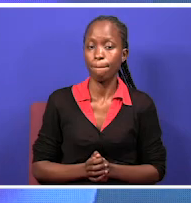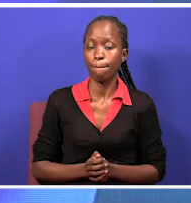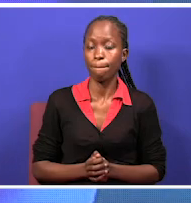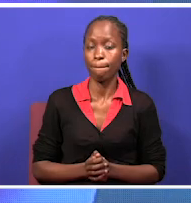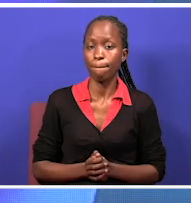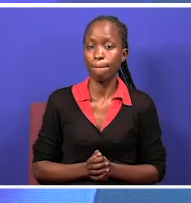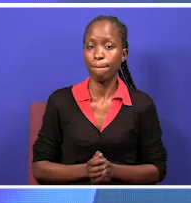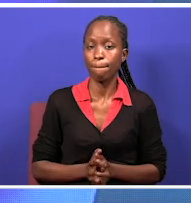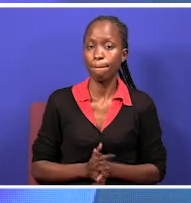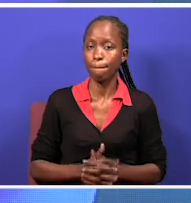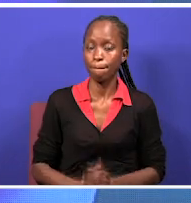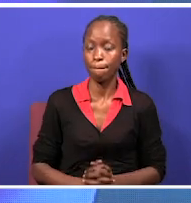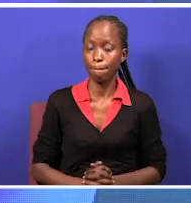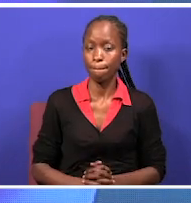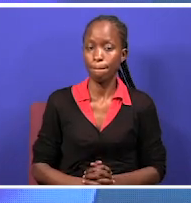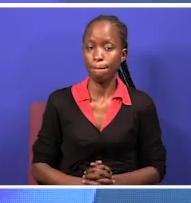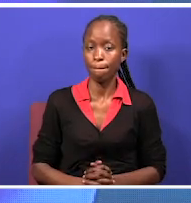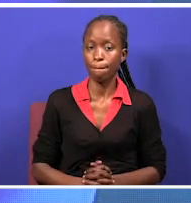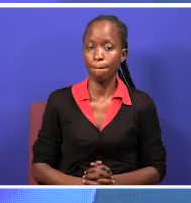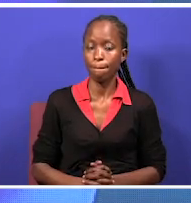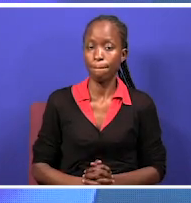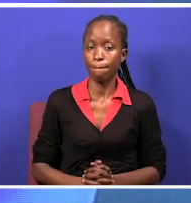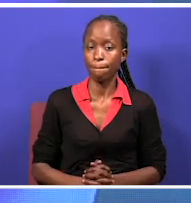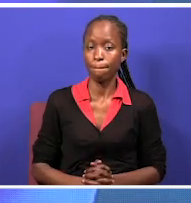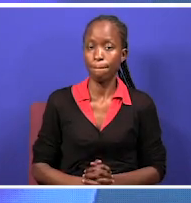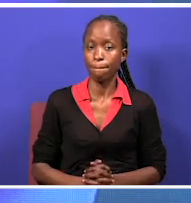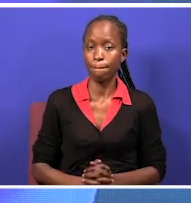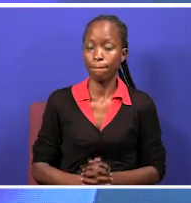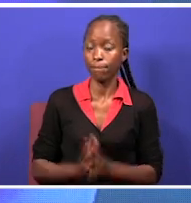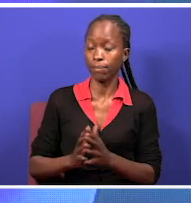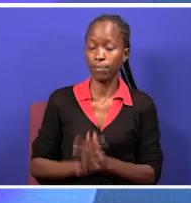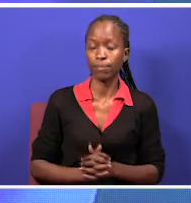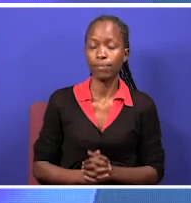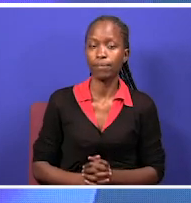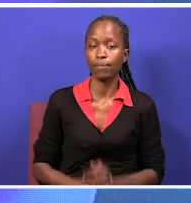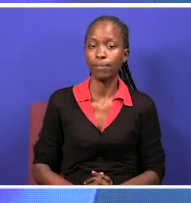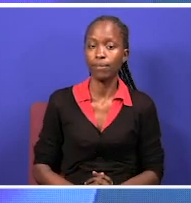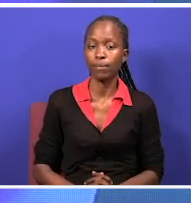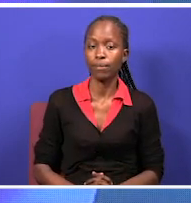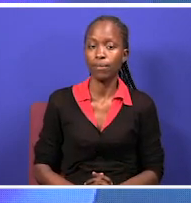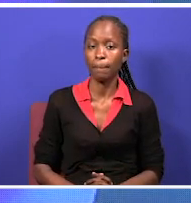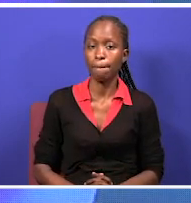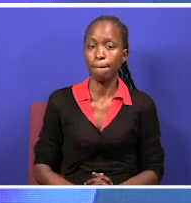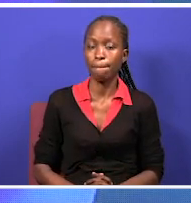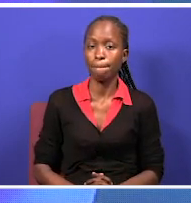Wherever he went, he, after talking with God, he would put up an altar